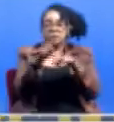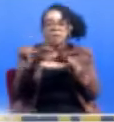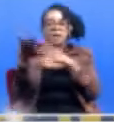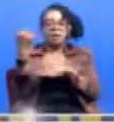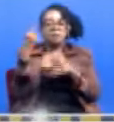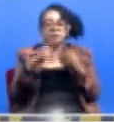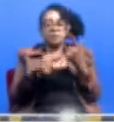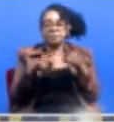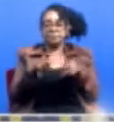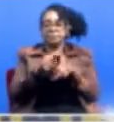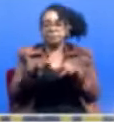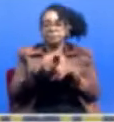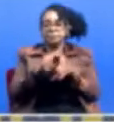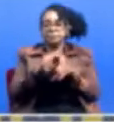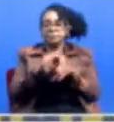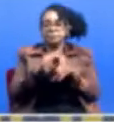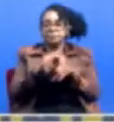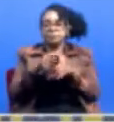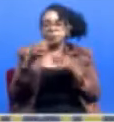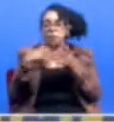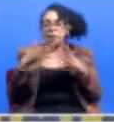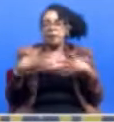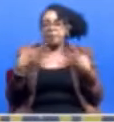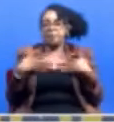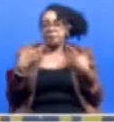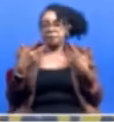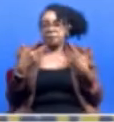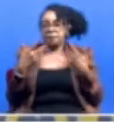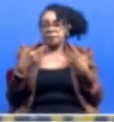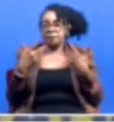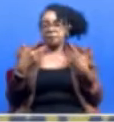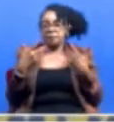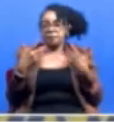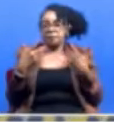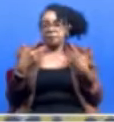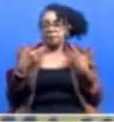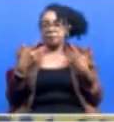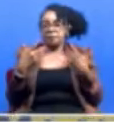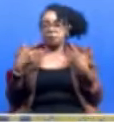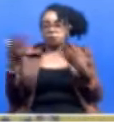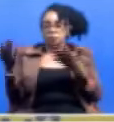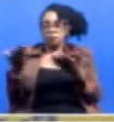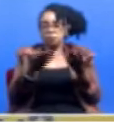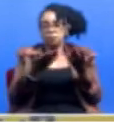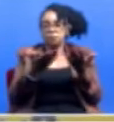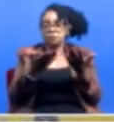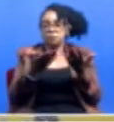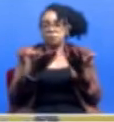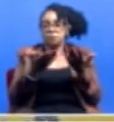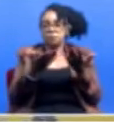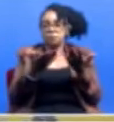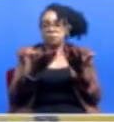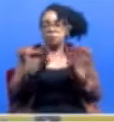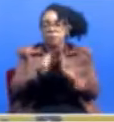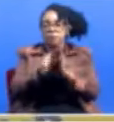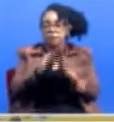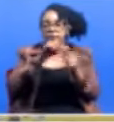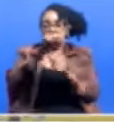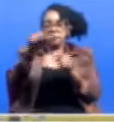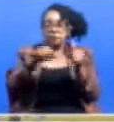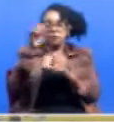and we are very happy with this cooperation with the Football Federation of